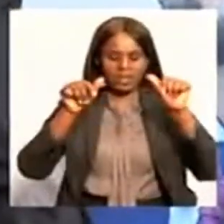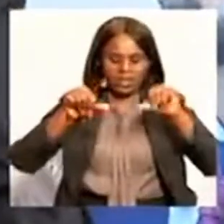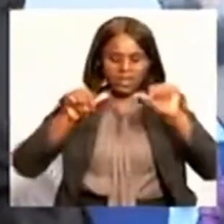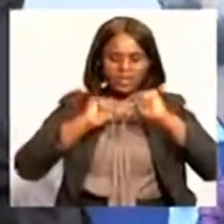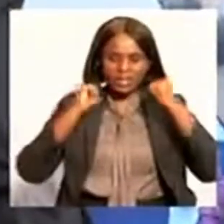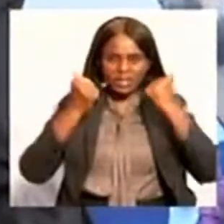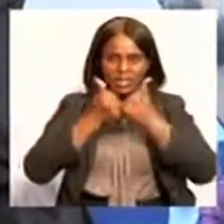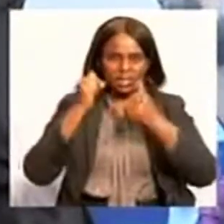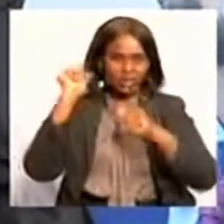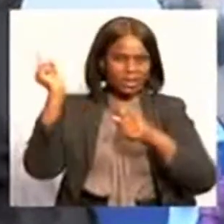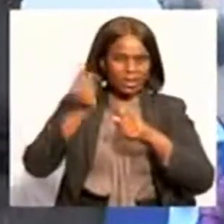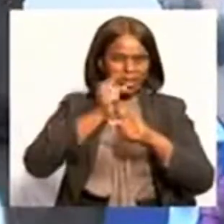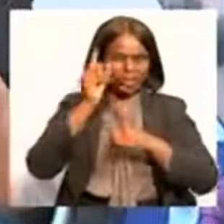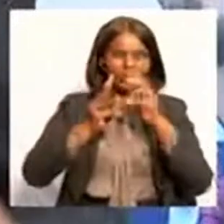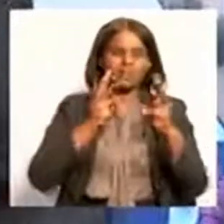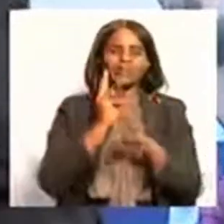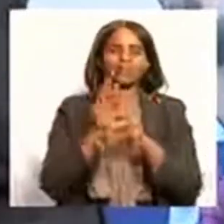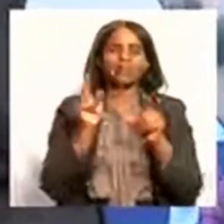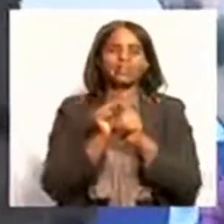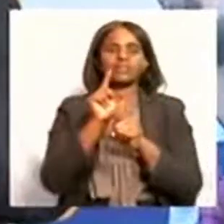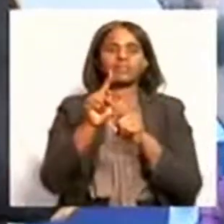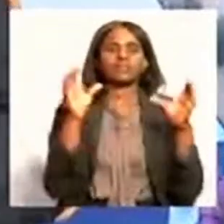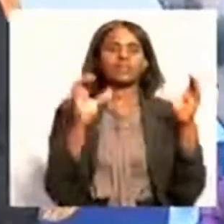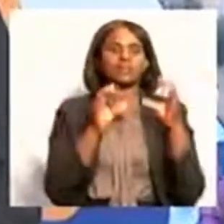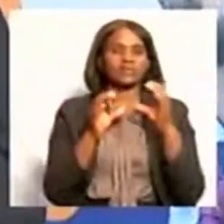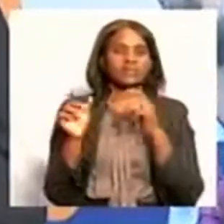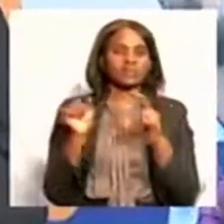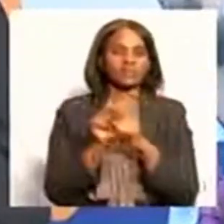the world. And that community is called